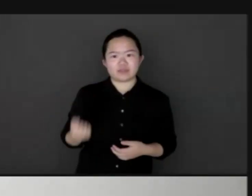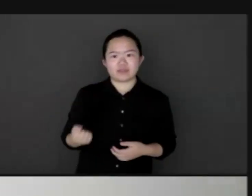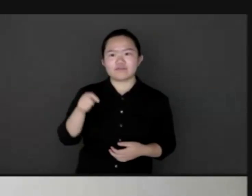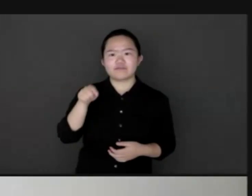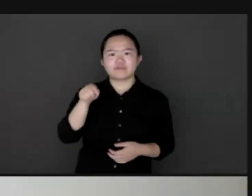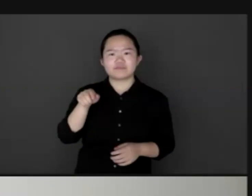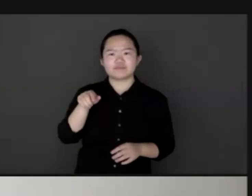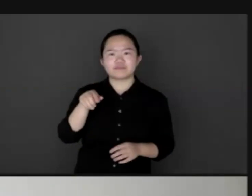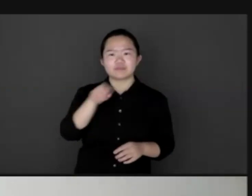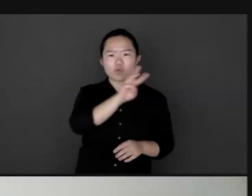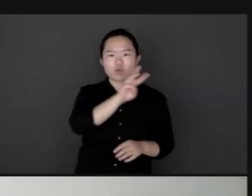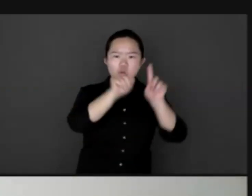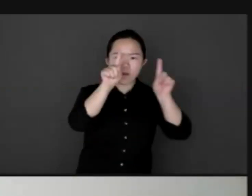situation.